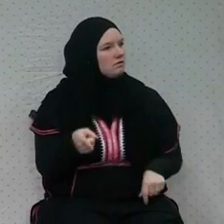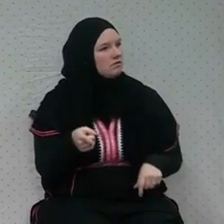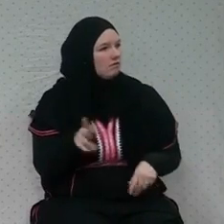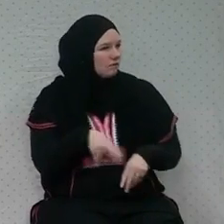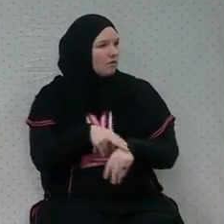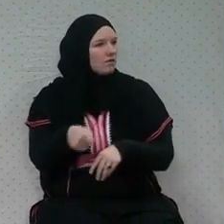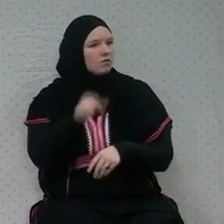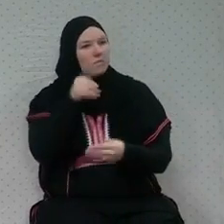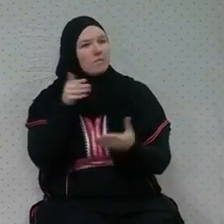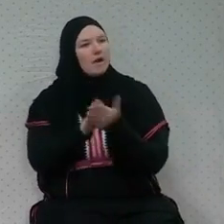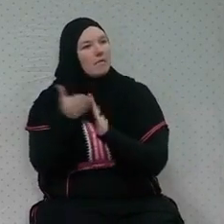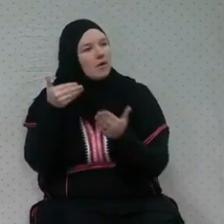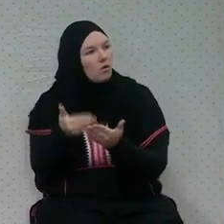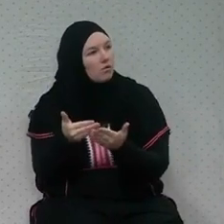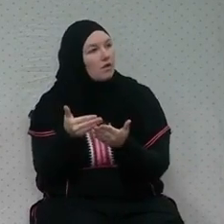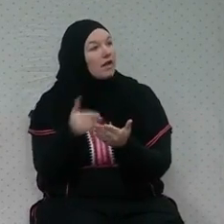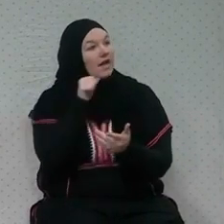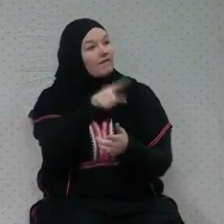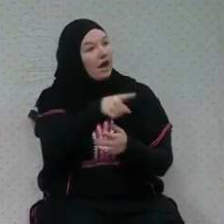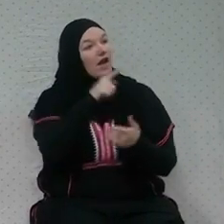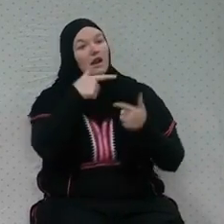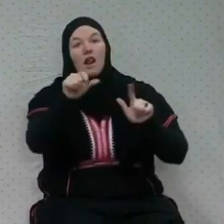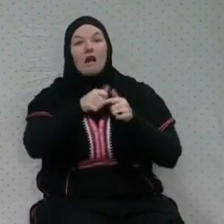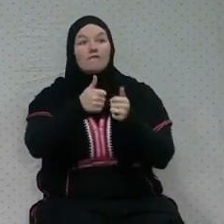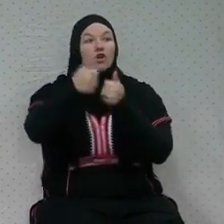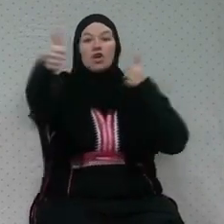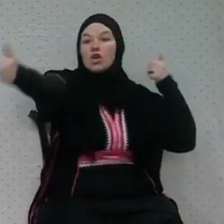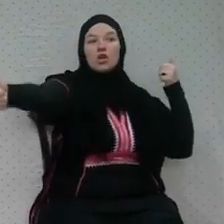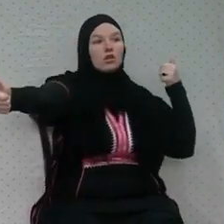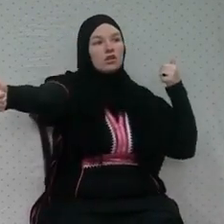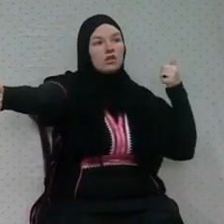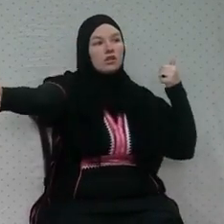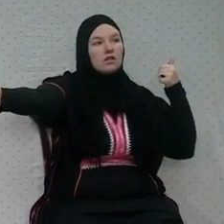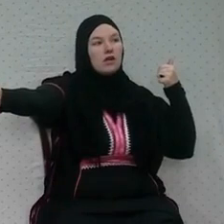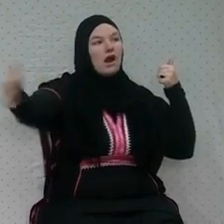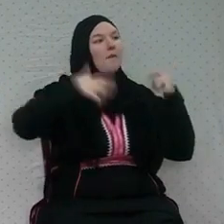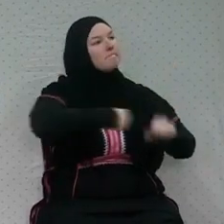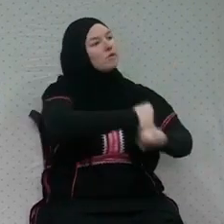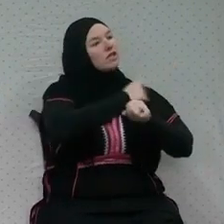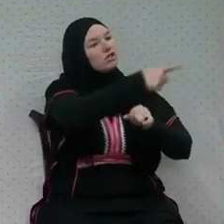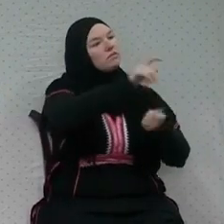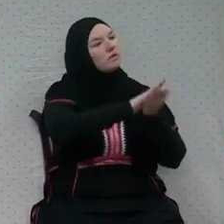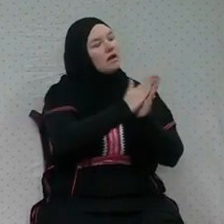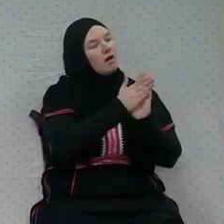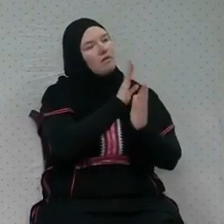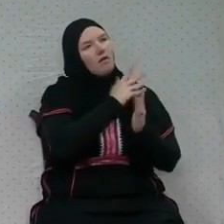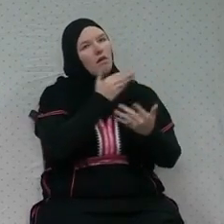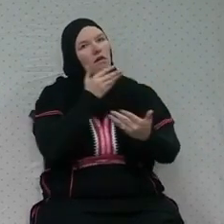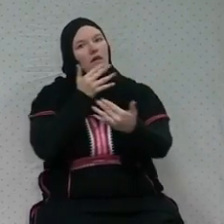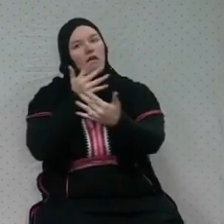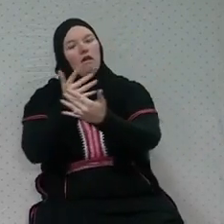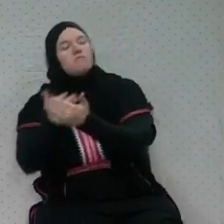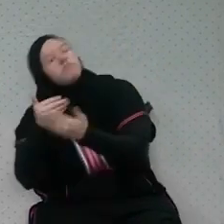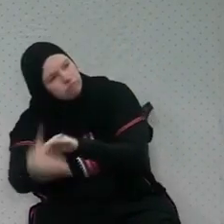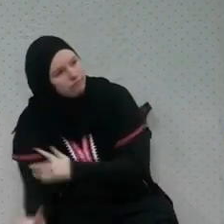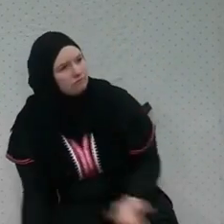course, when I prohibit you from a distance, I'm protecting you from falling in something serious. Okay? But